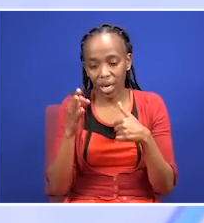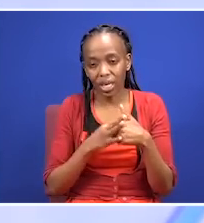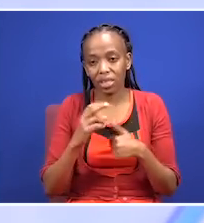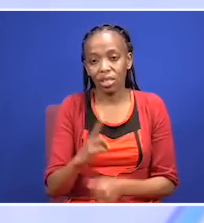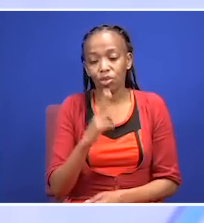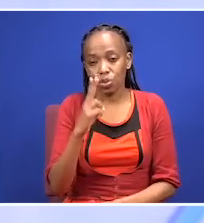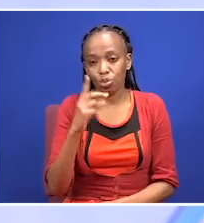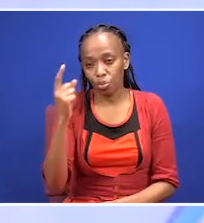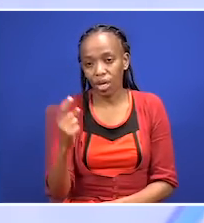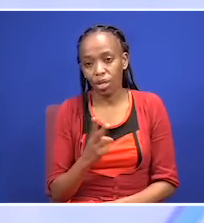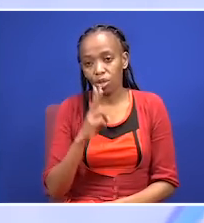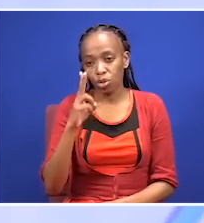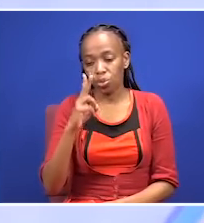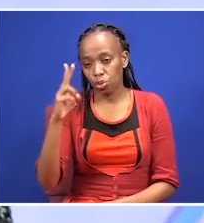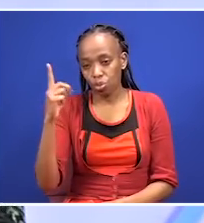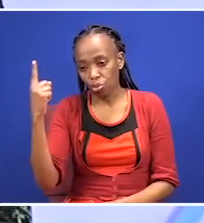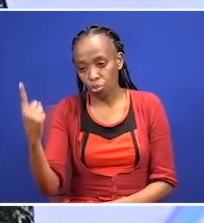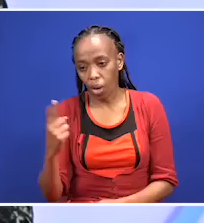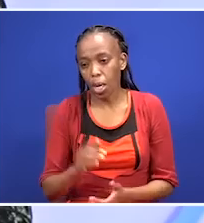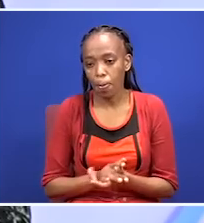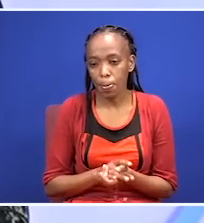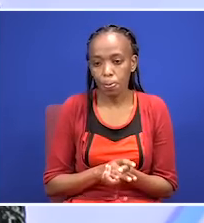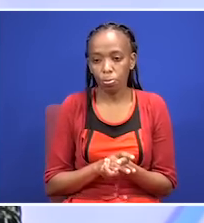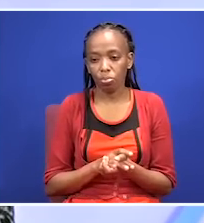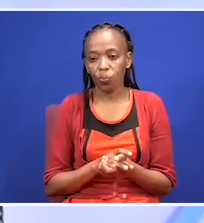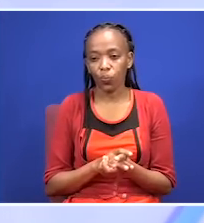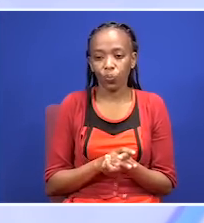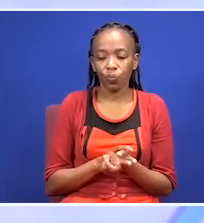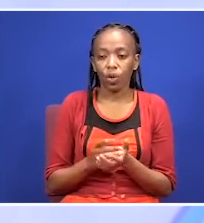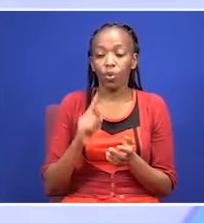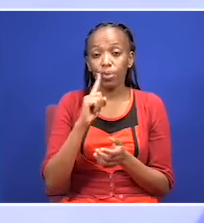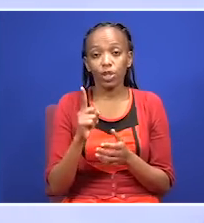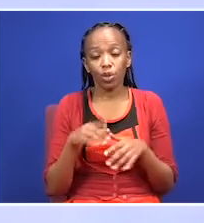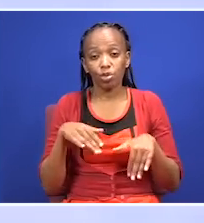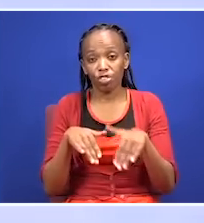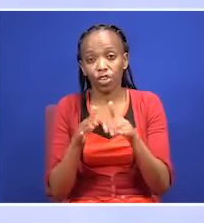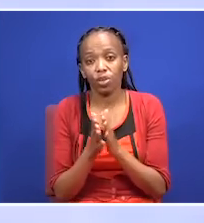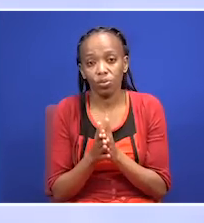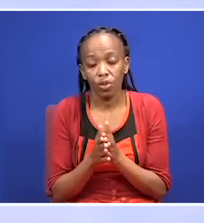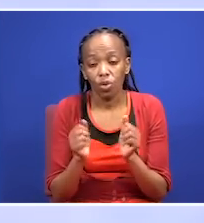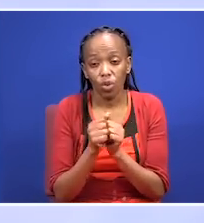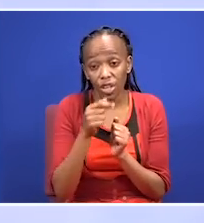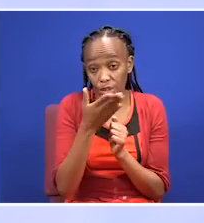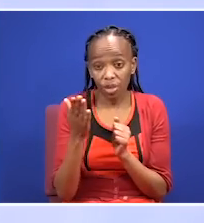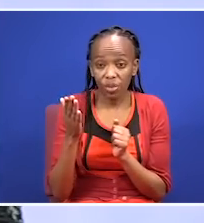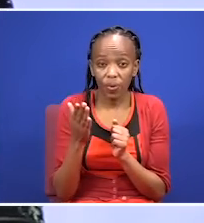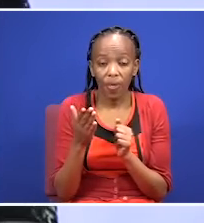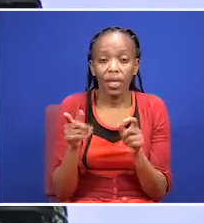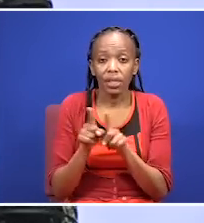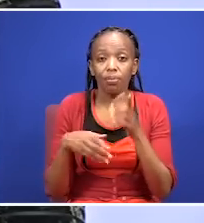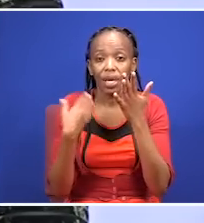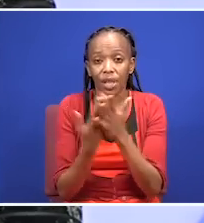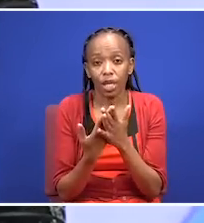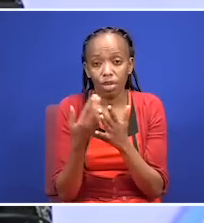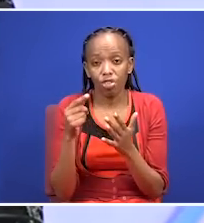2 2 1 2 2 1. we'll be sure to follow up with you and thank